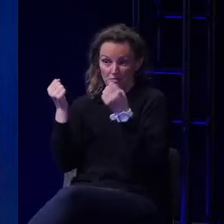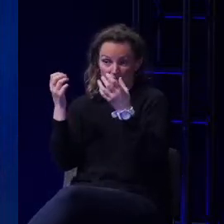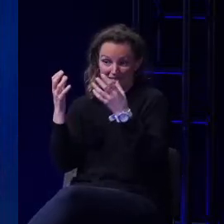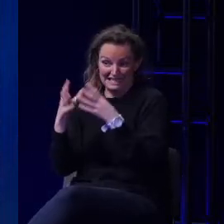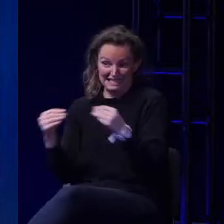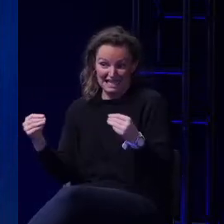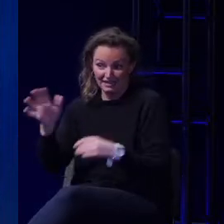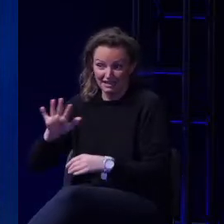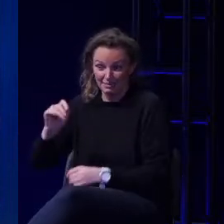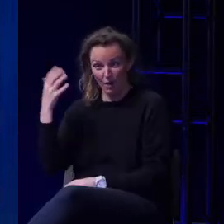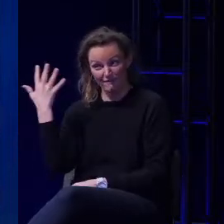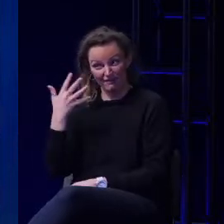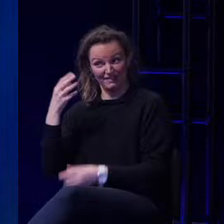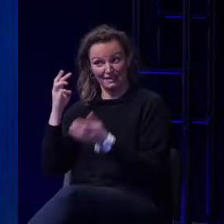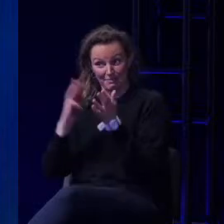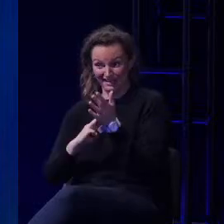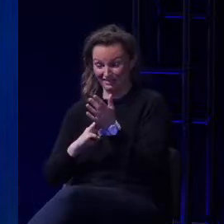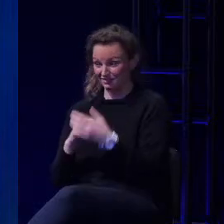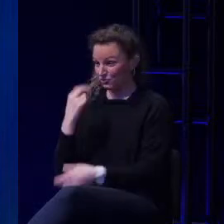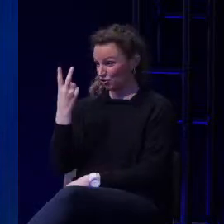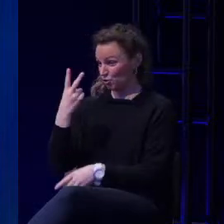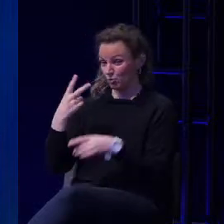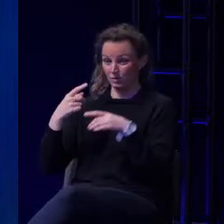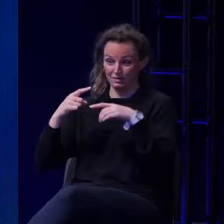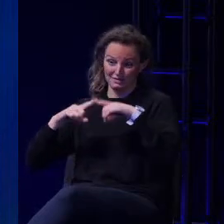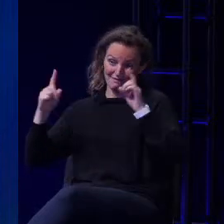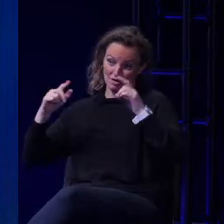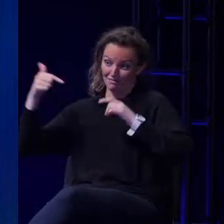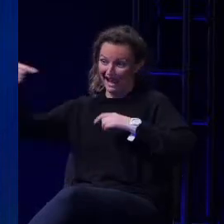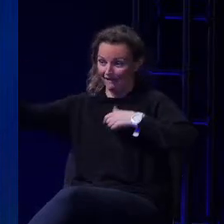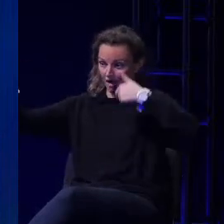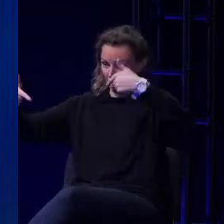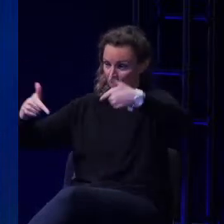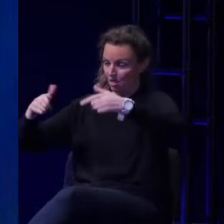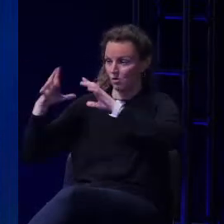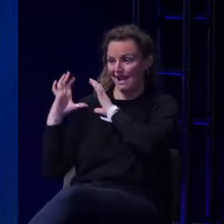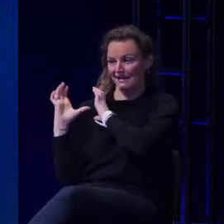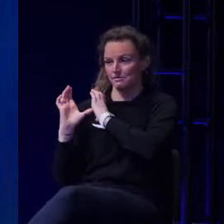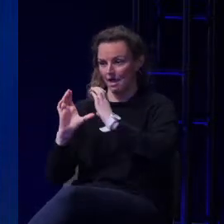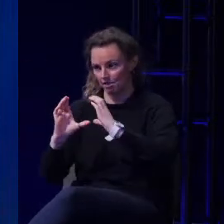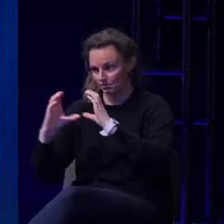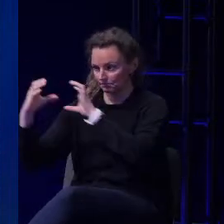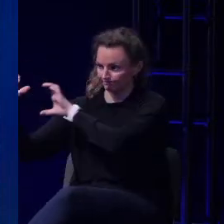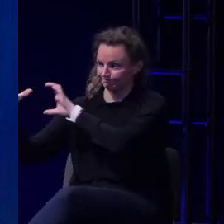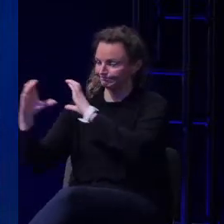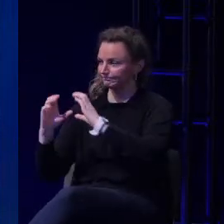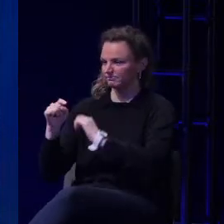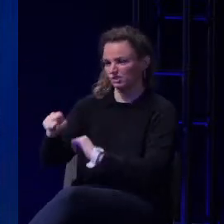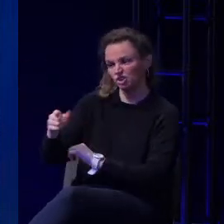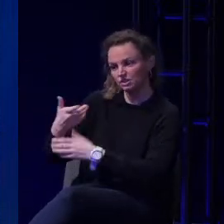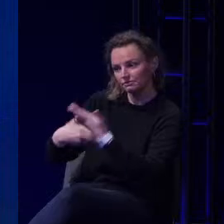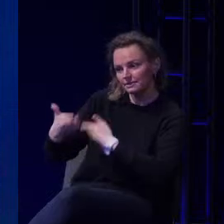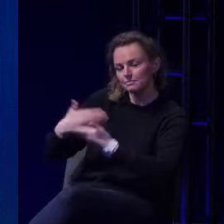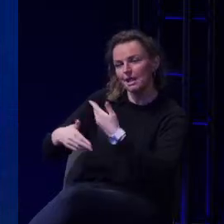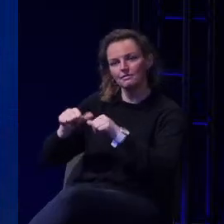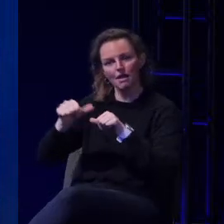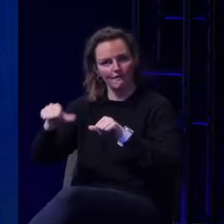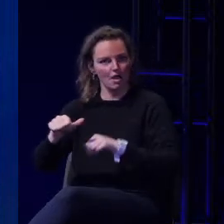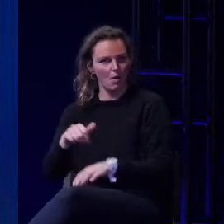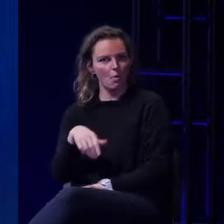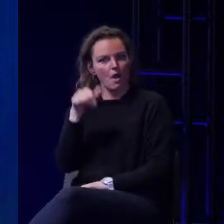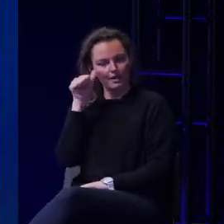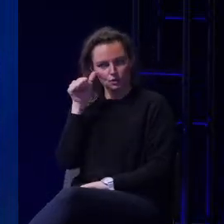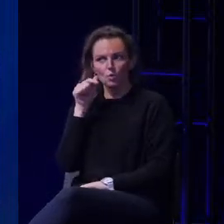something. We did 2 different angles on the handheld stuff, and she said to me afterwards, "All right, you know, I knew this would